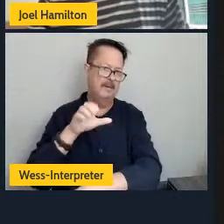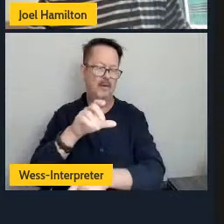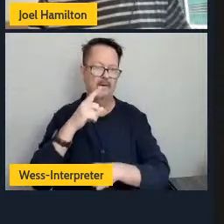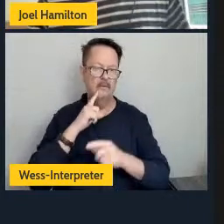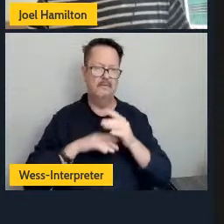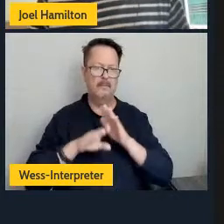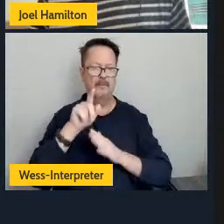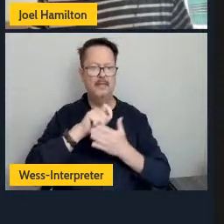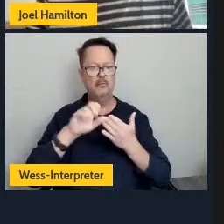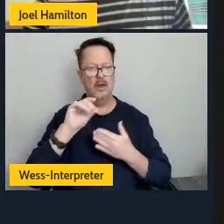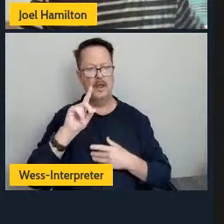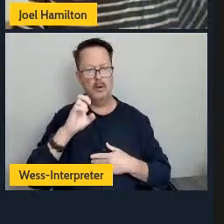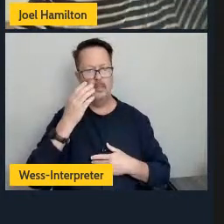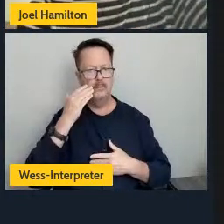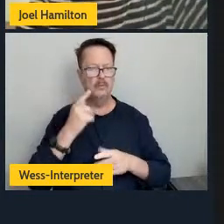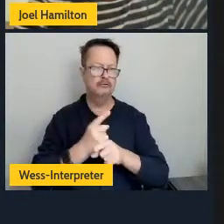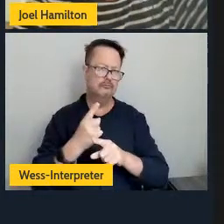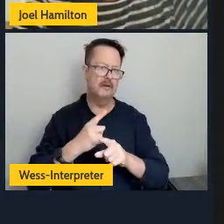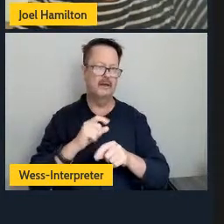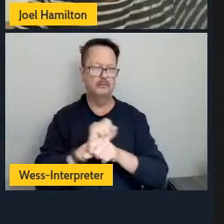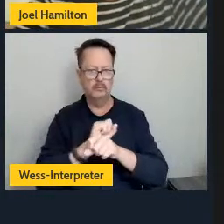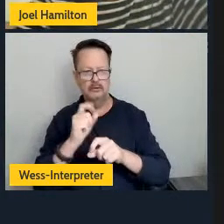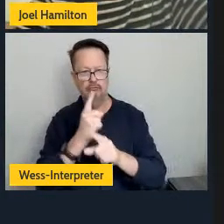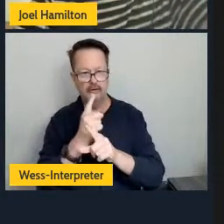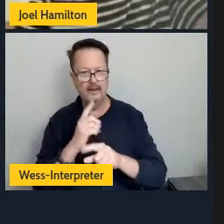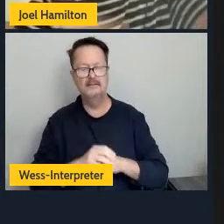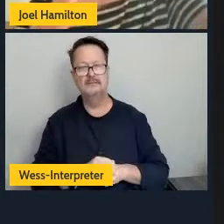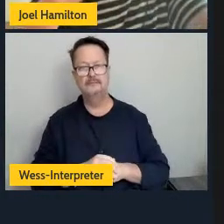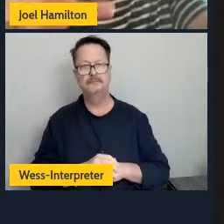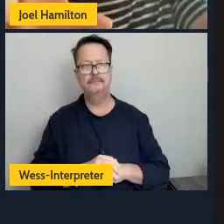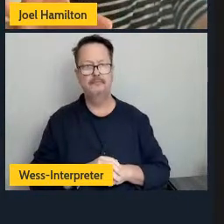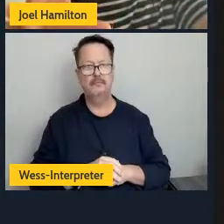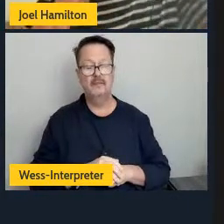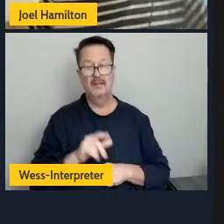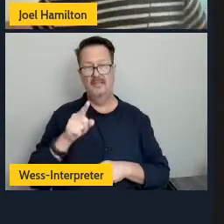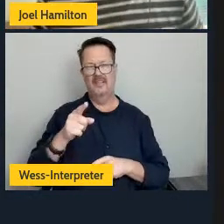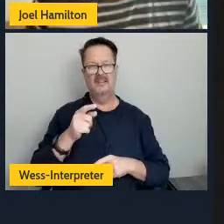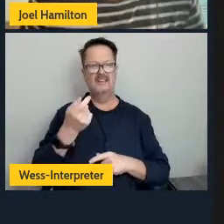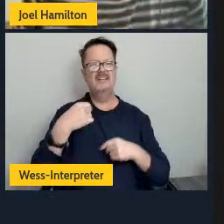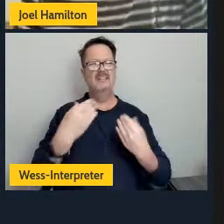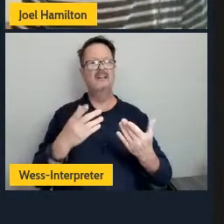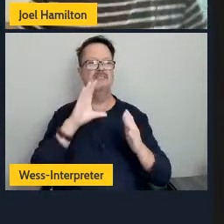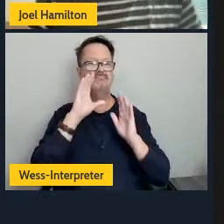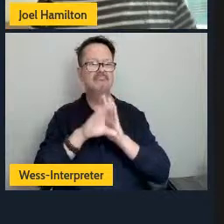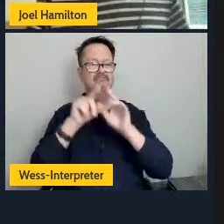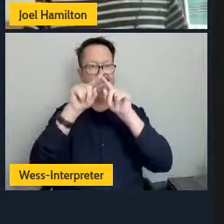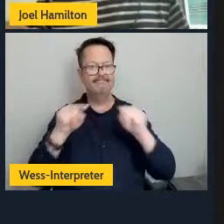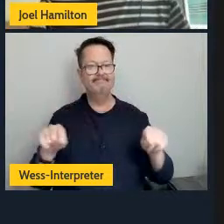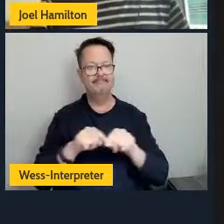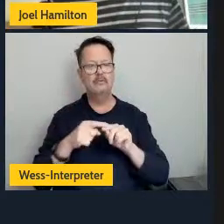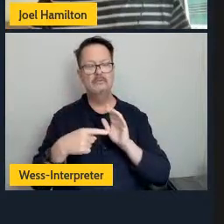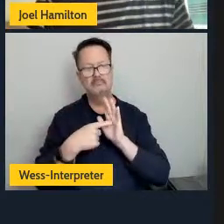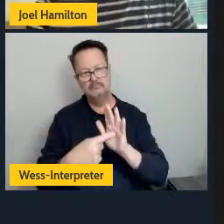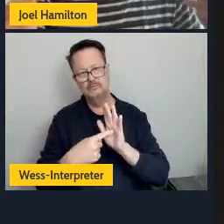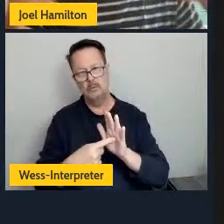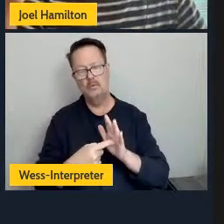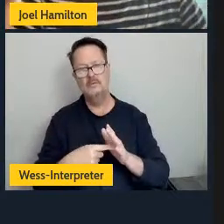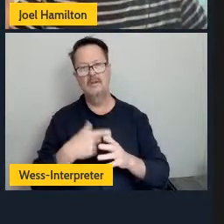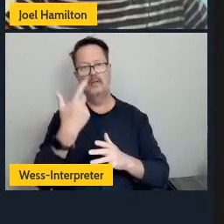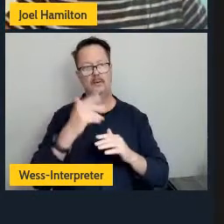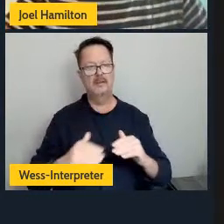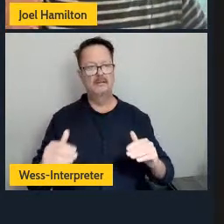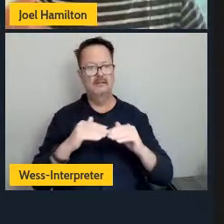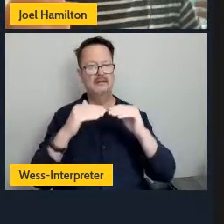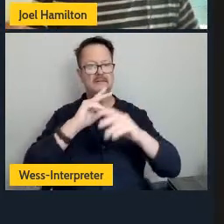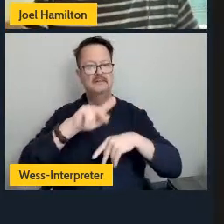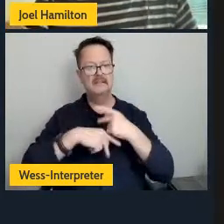write code, know that it's correct and it's working correctly. This is just a little diagram that we created, which essentially shows the 3 different